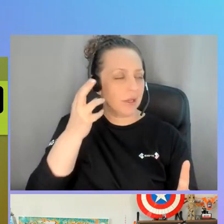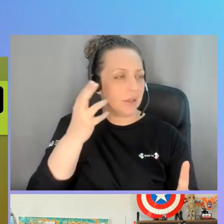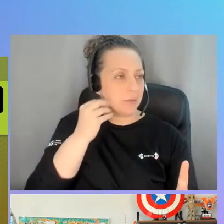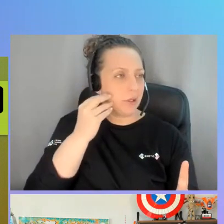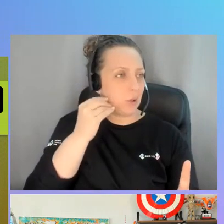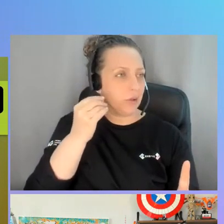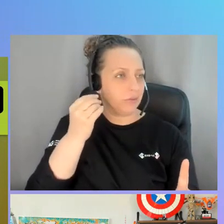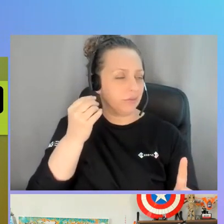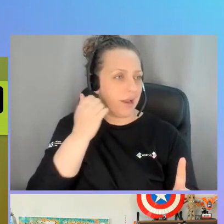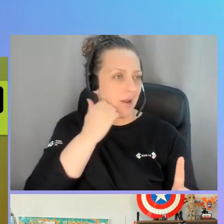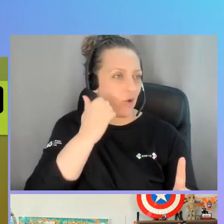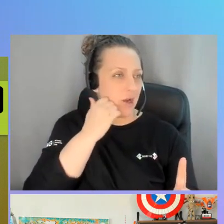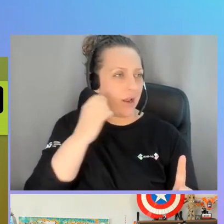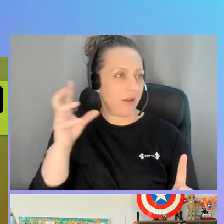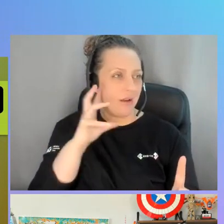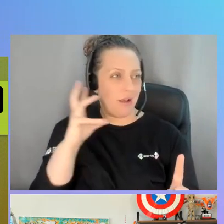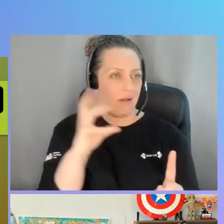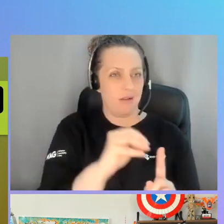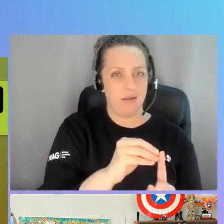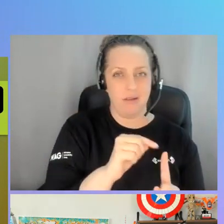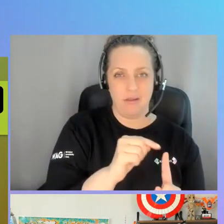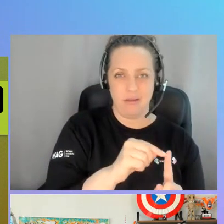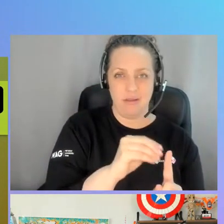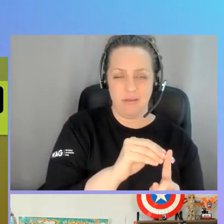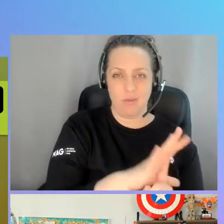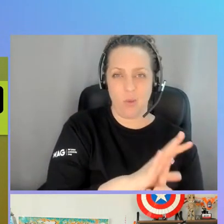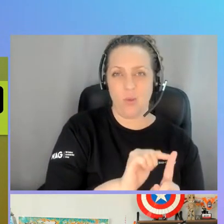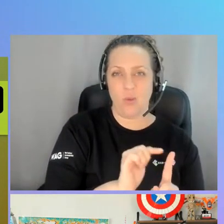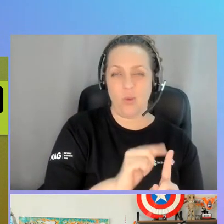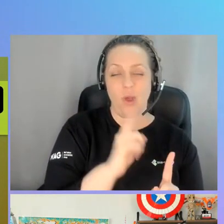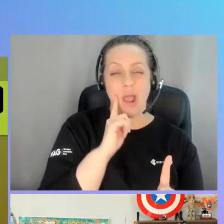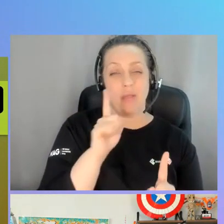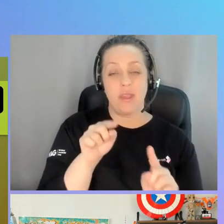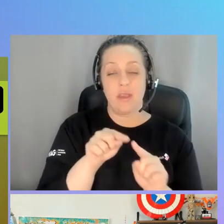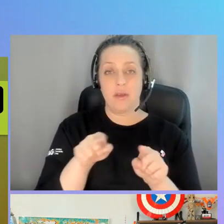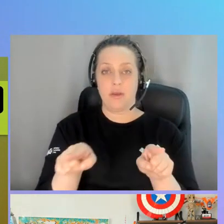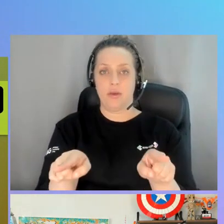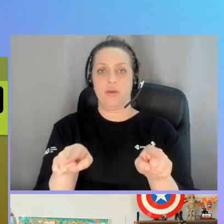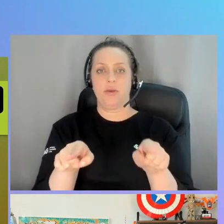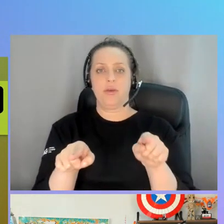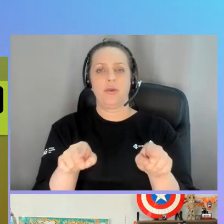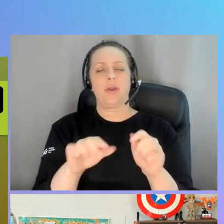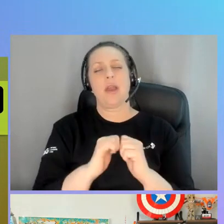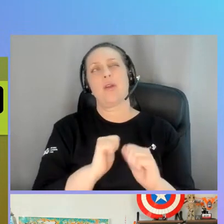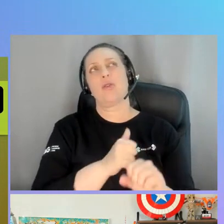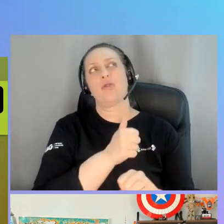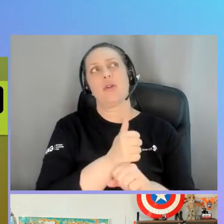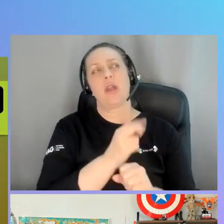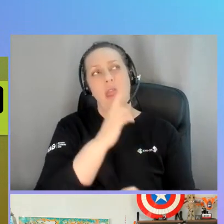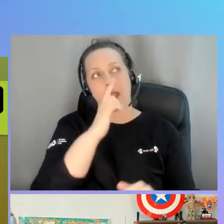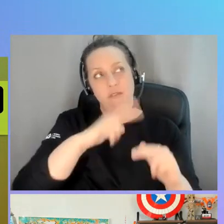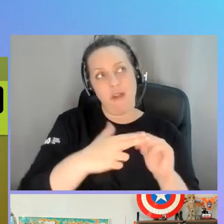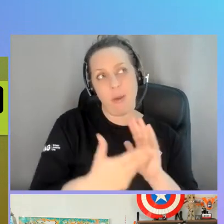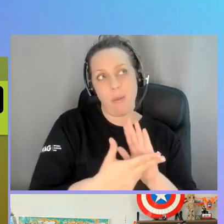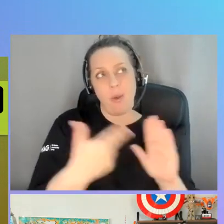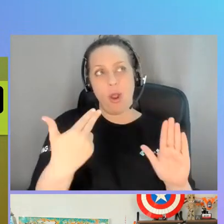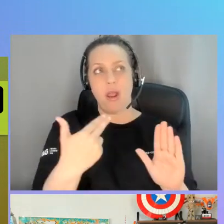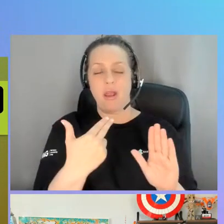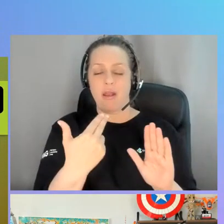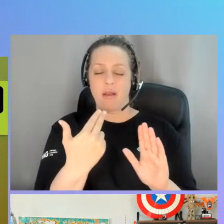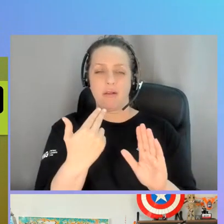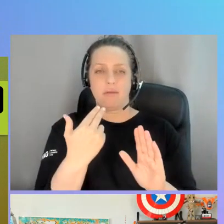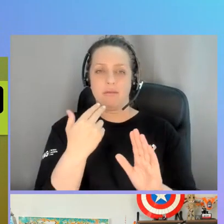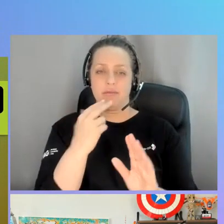stuff every day? I think about it in two ways, right? How do you create kind of a fun brand around it, right?